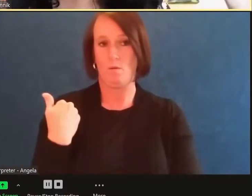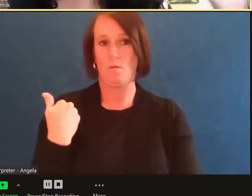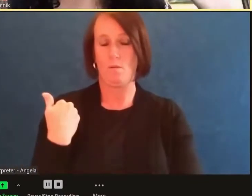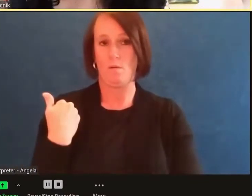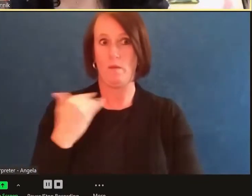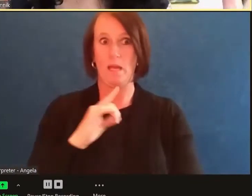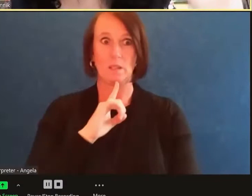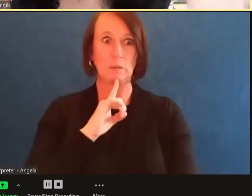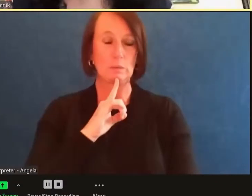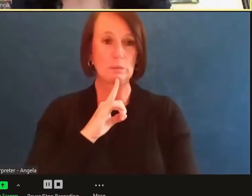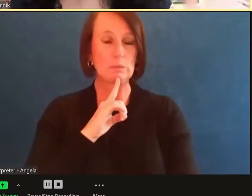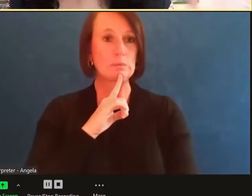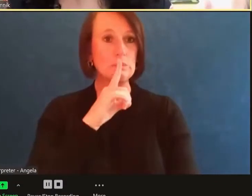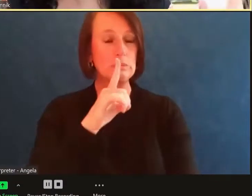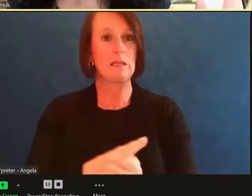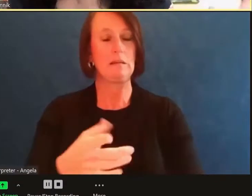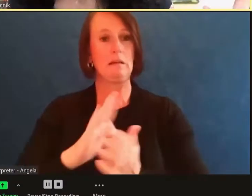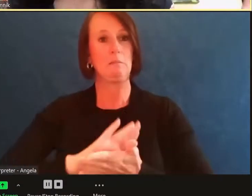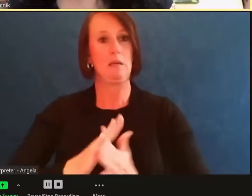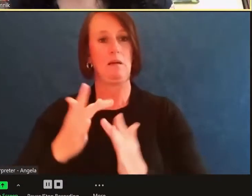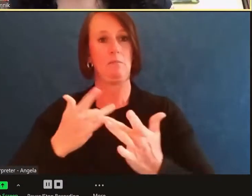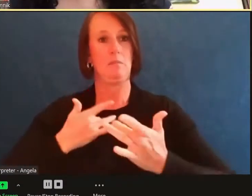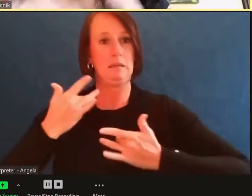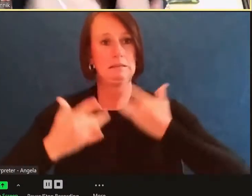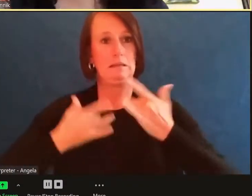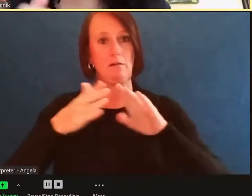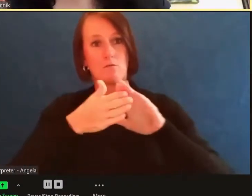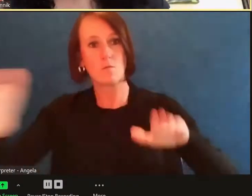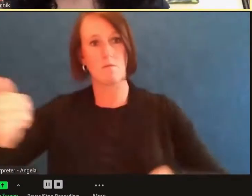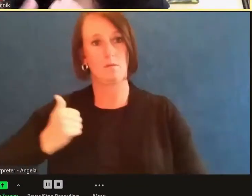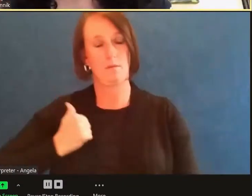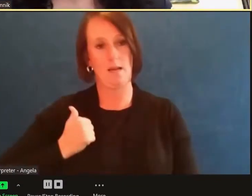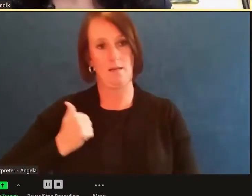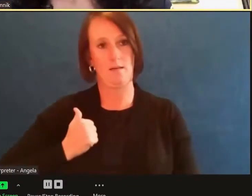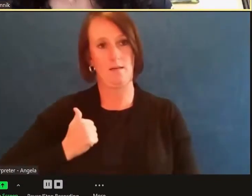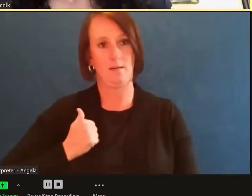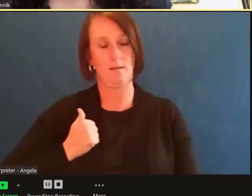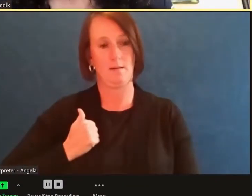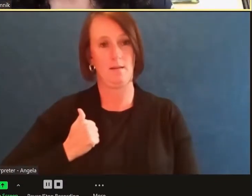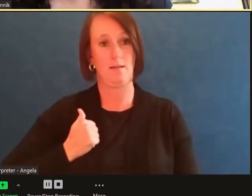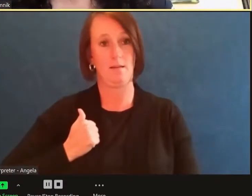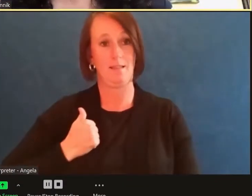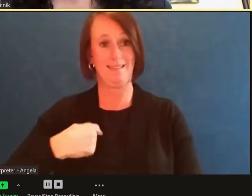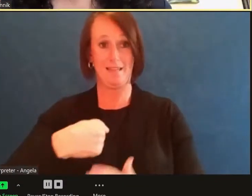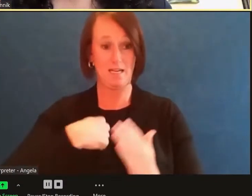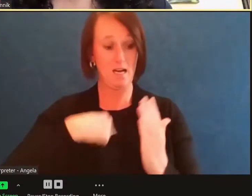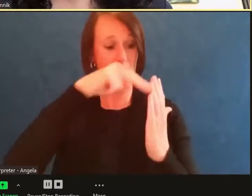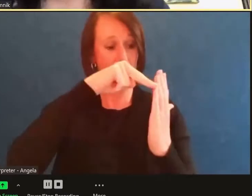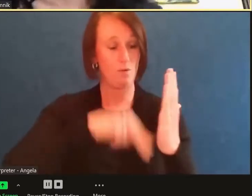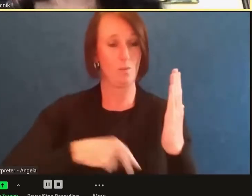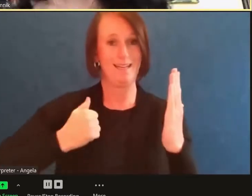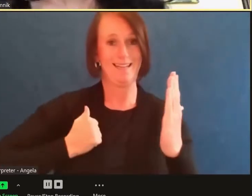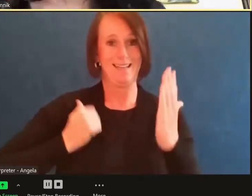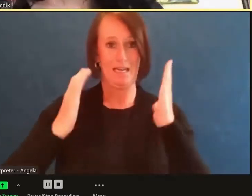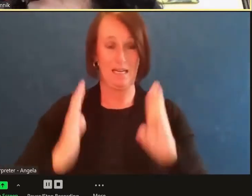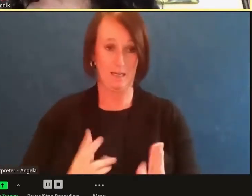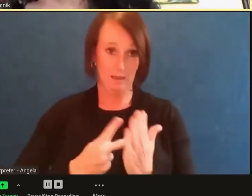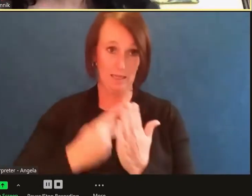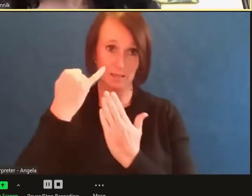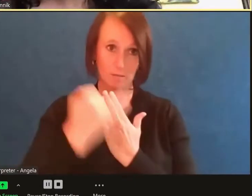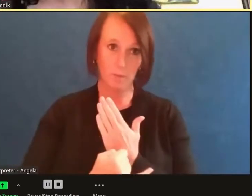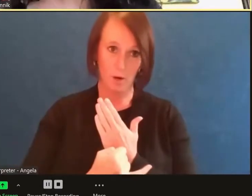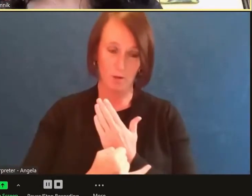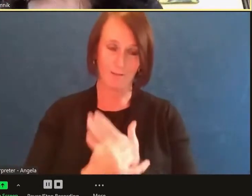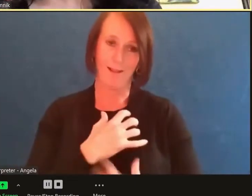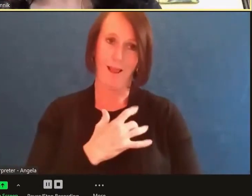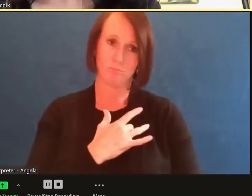something truly exciting in Canada. It's the I Read Canadian, and it is a project near and dear to my